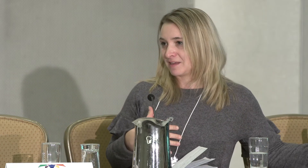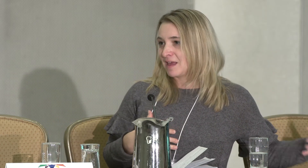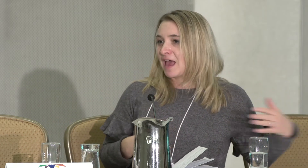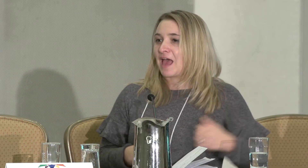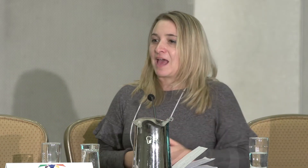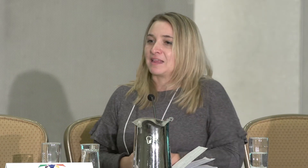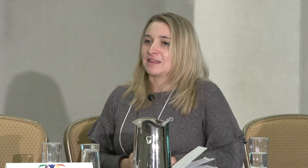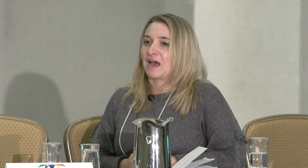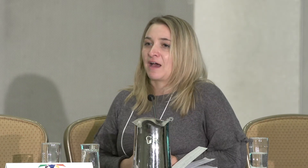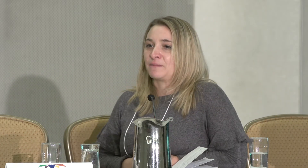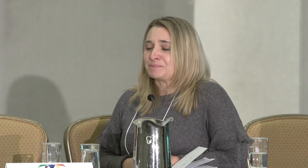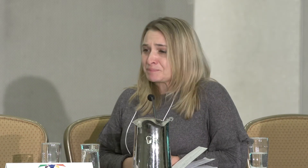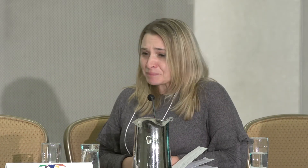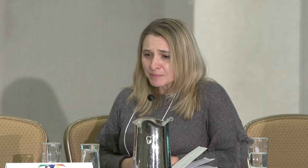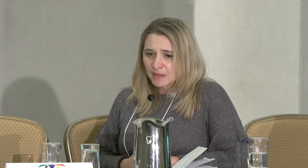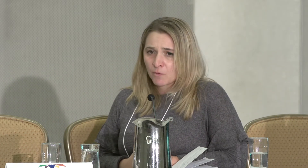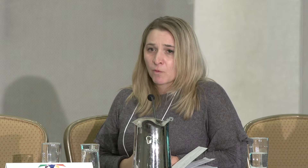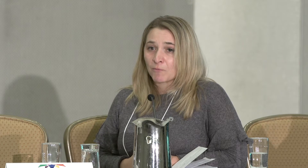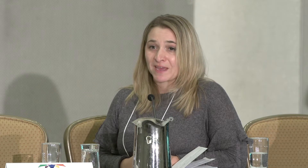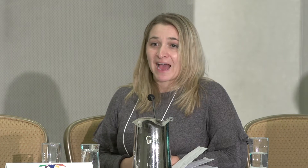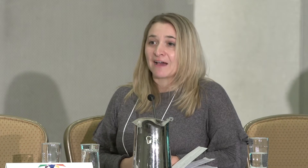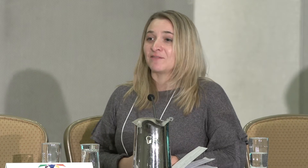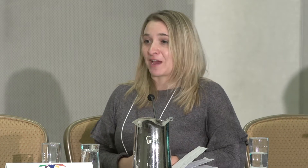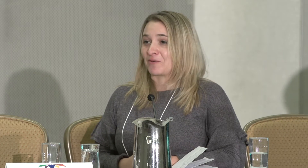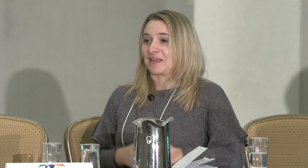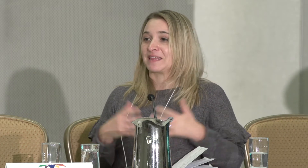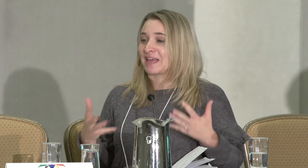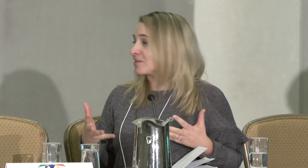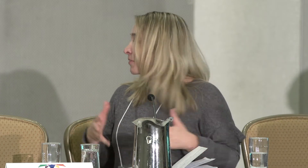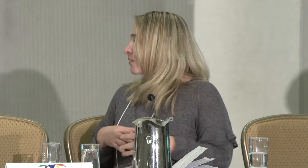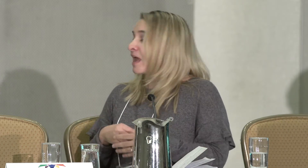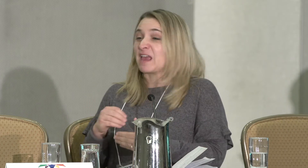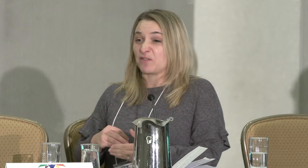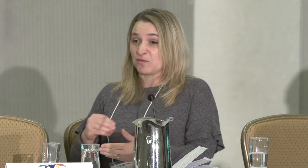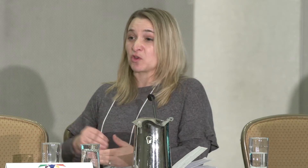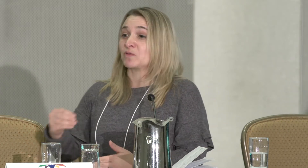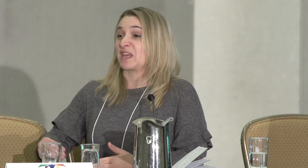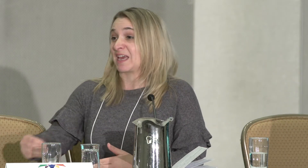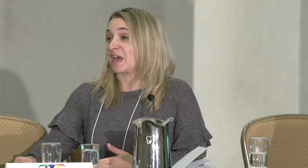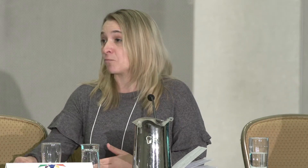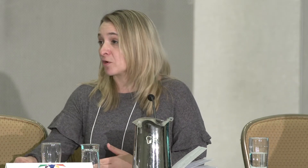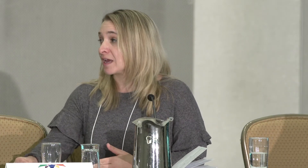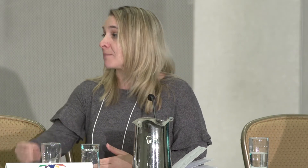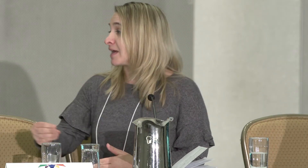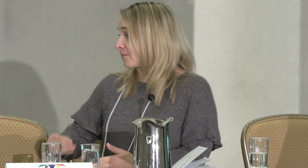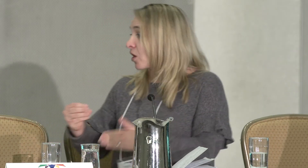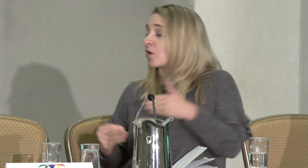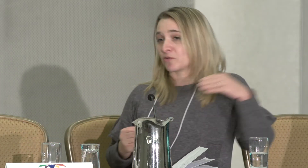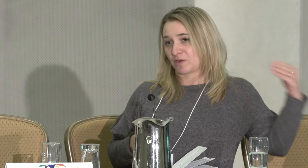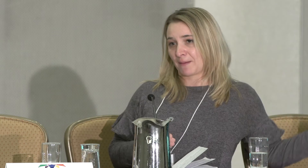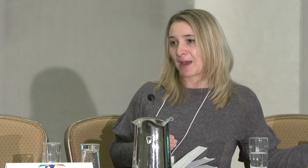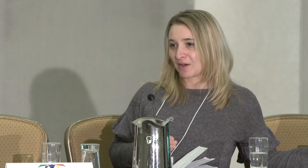protected. And what we have now is states where if you've shown that you can work, it